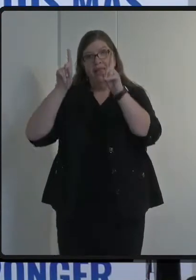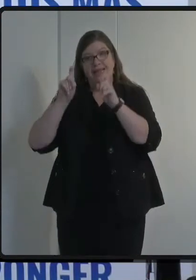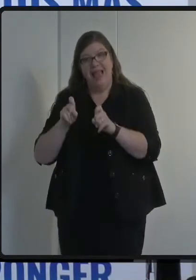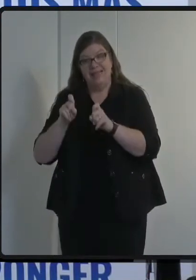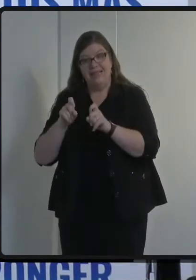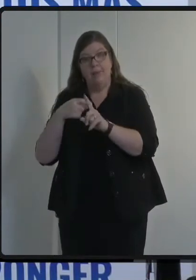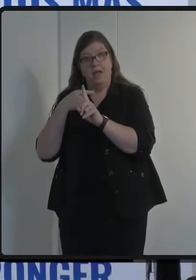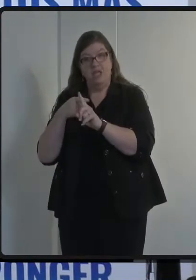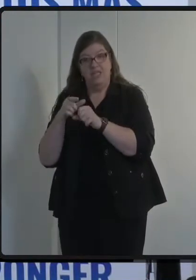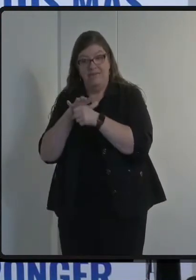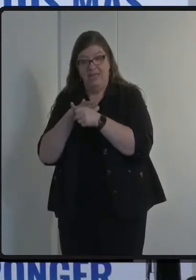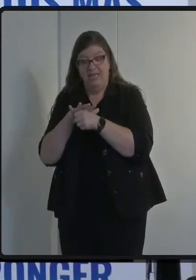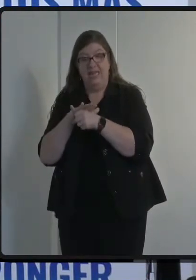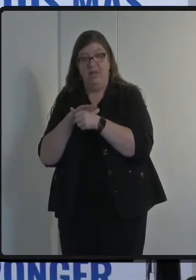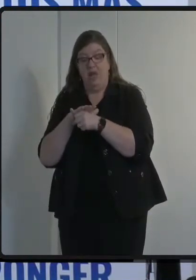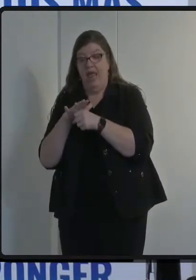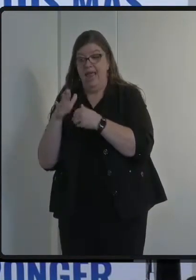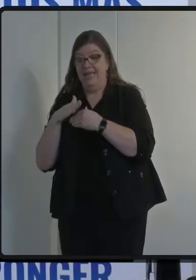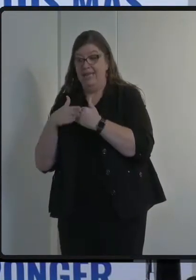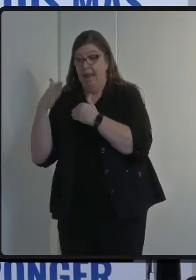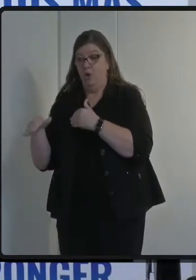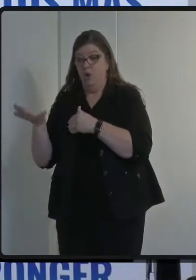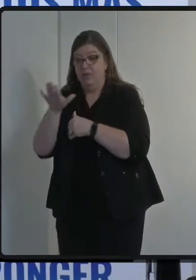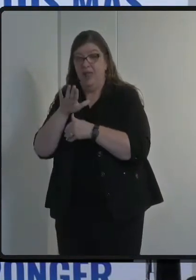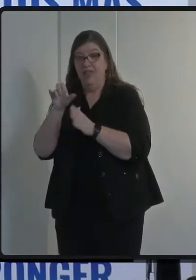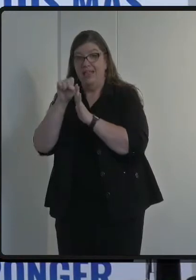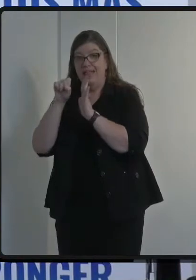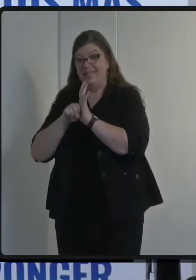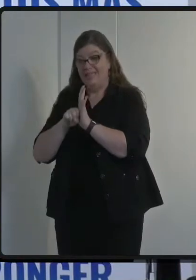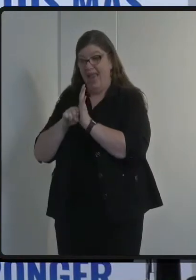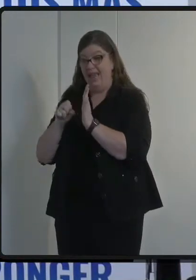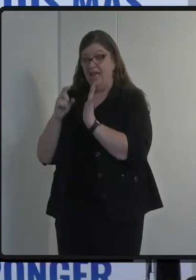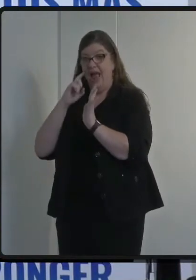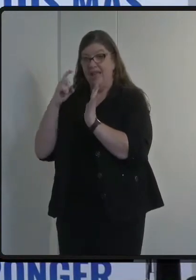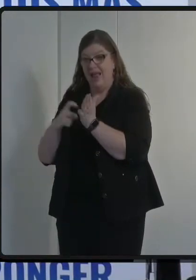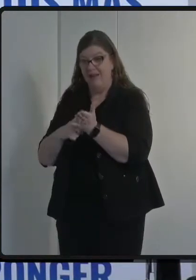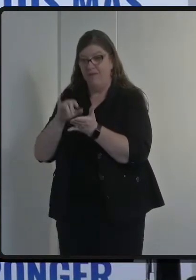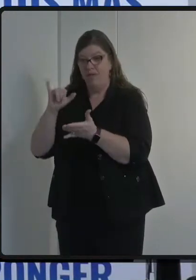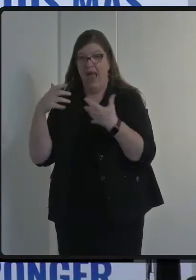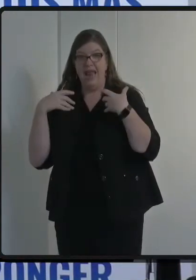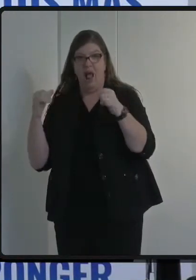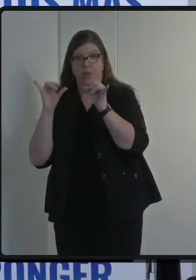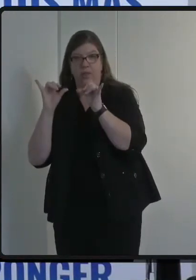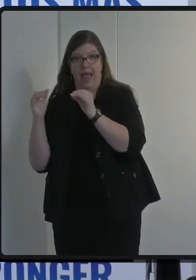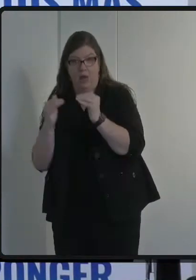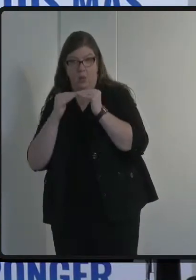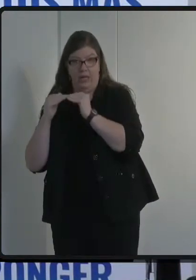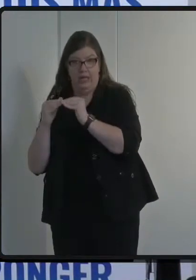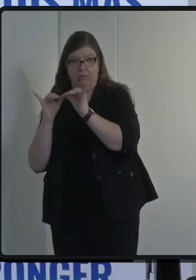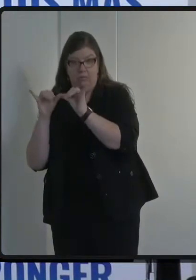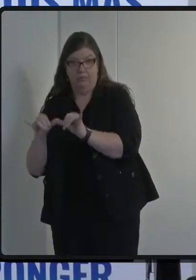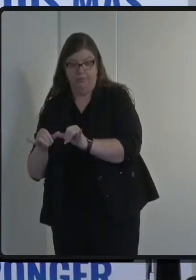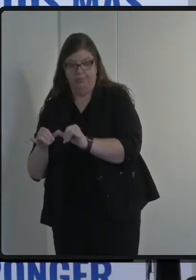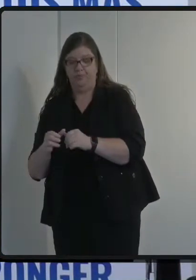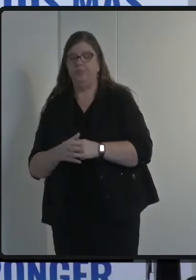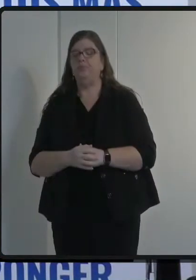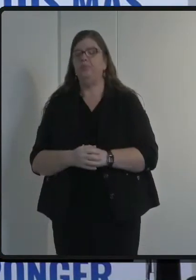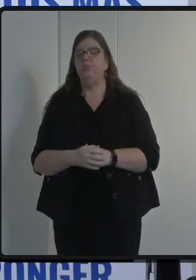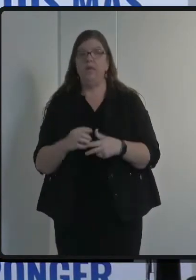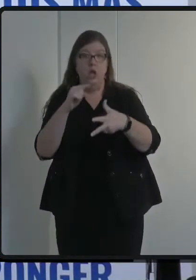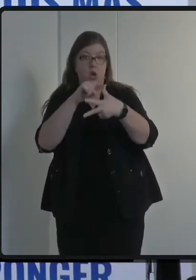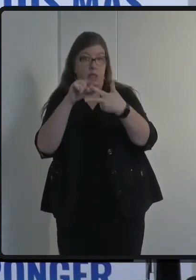rate in neighborhoods identified by the state for the health equity metric. Here are 3 important things